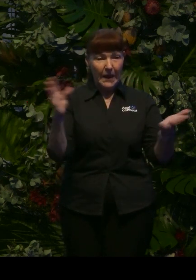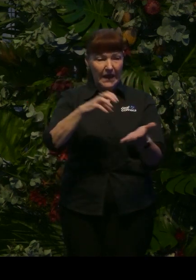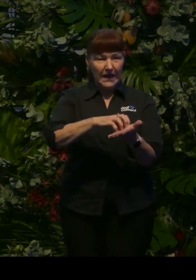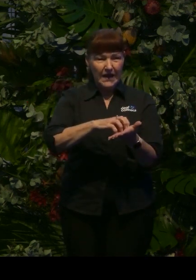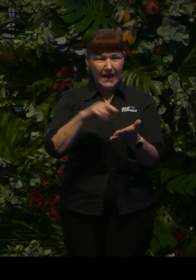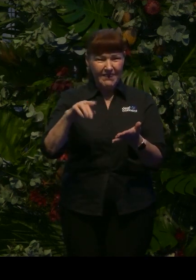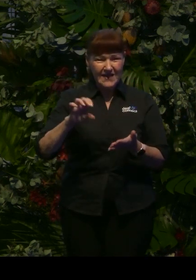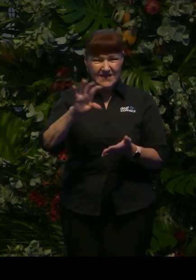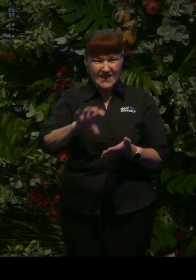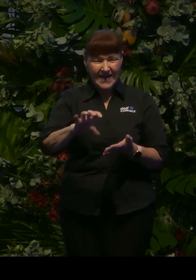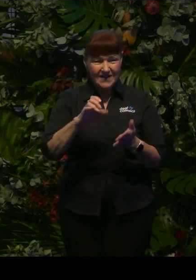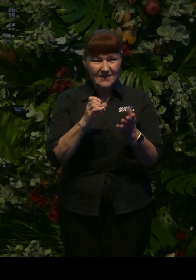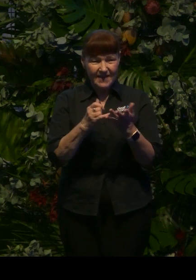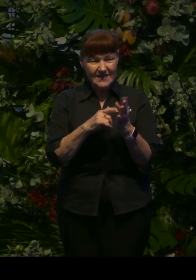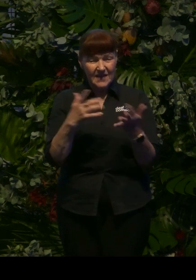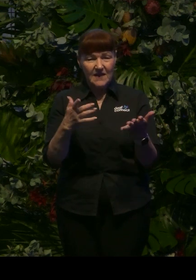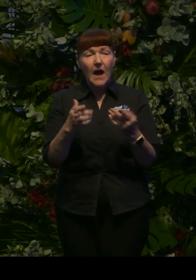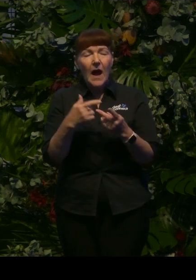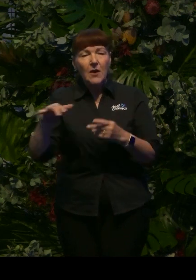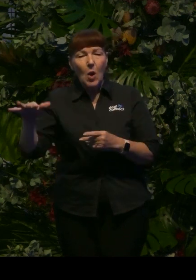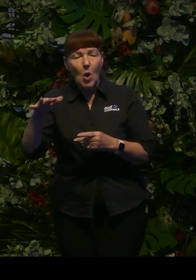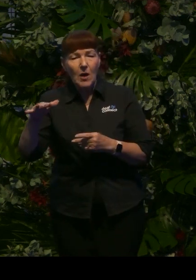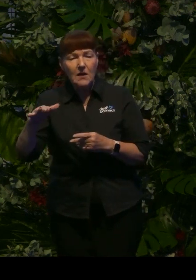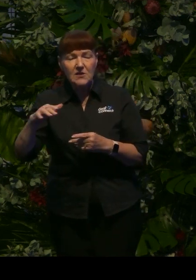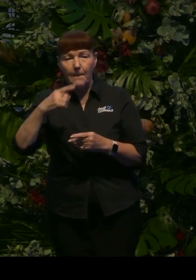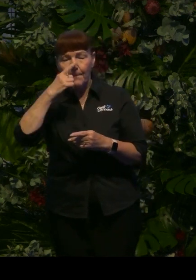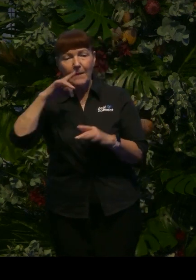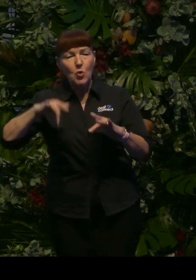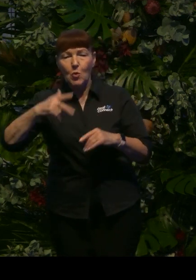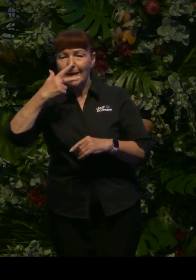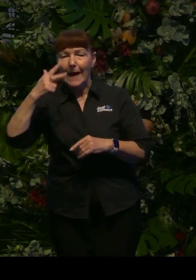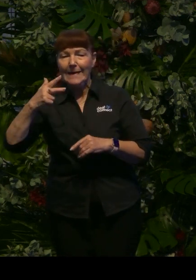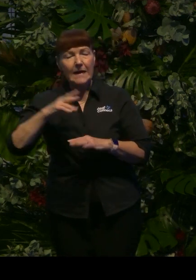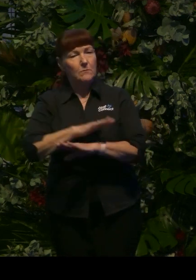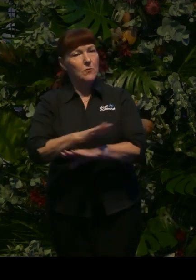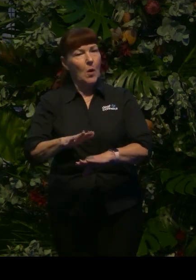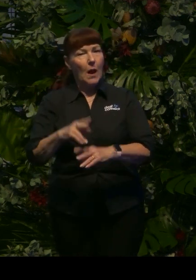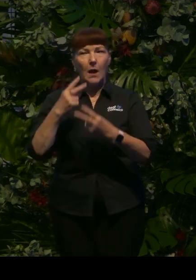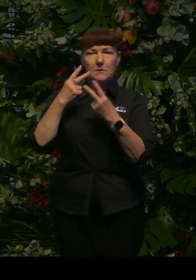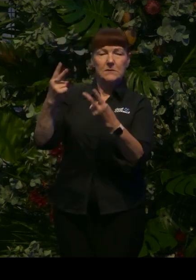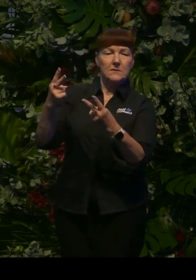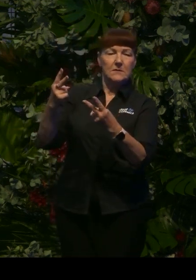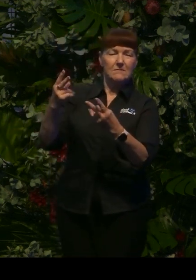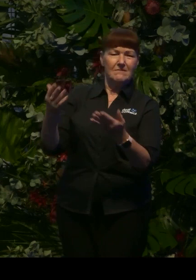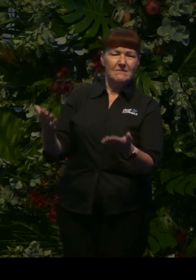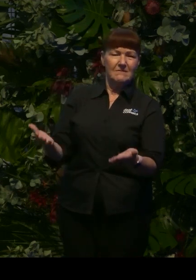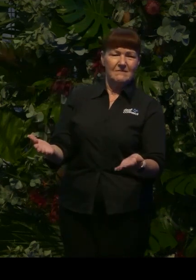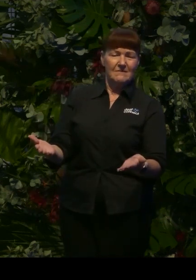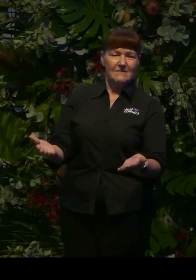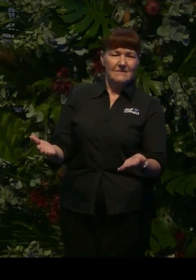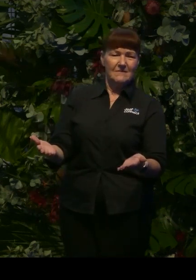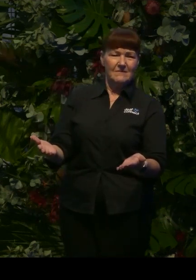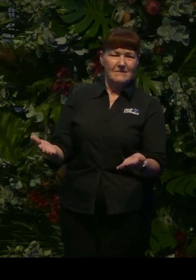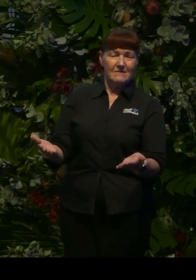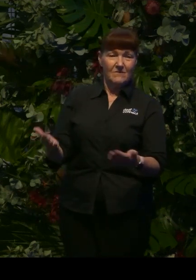Tennessee, as well as any location where people under 18 could be present. With all the struggles and ills in